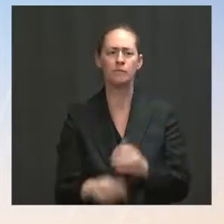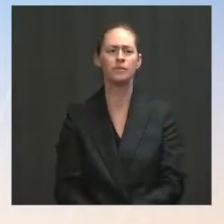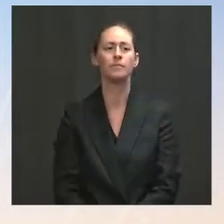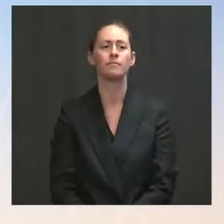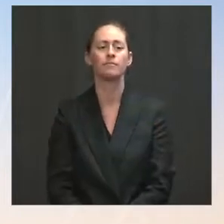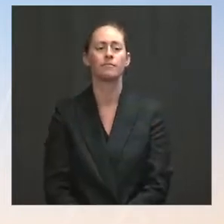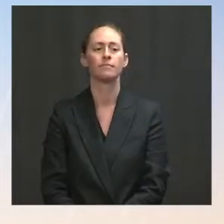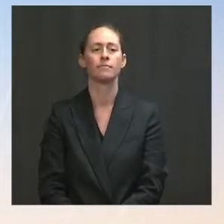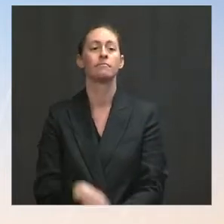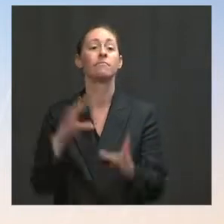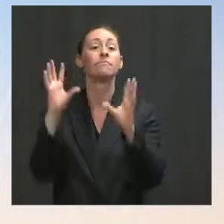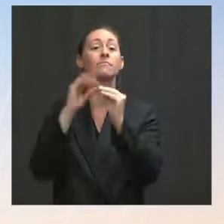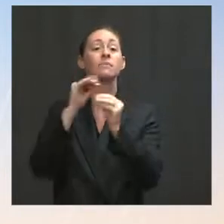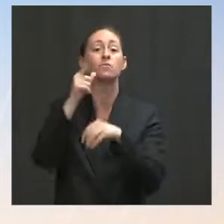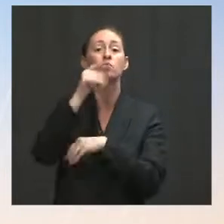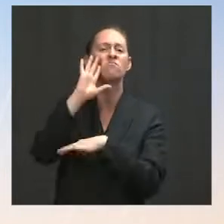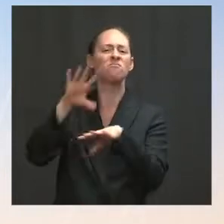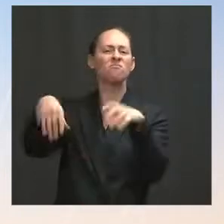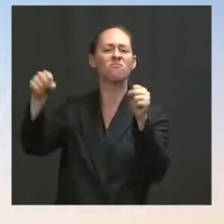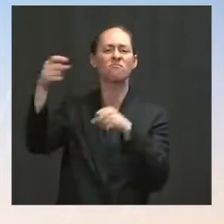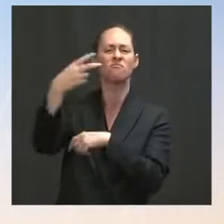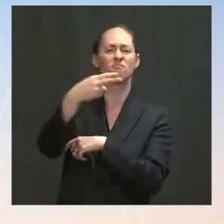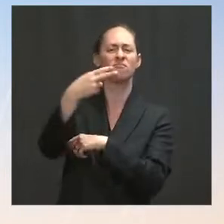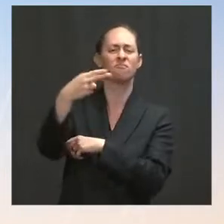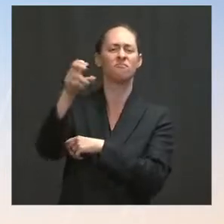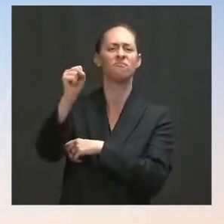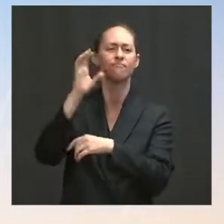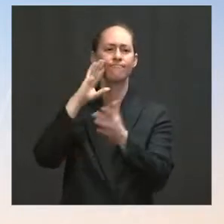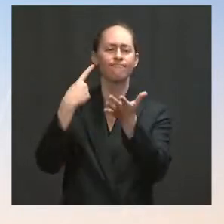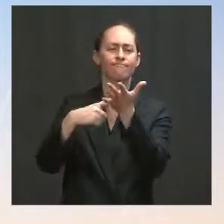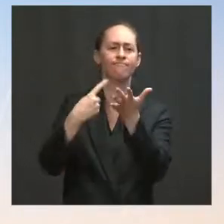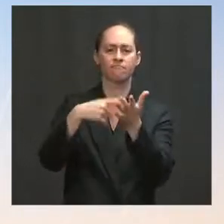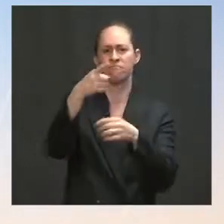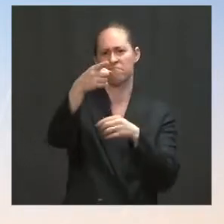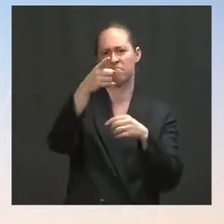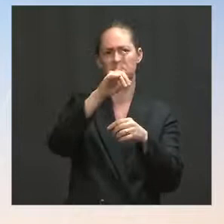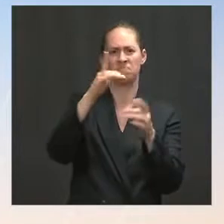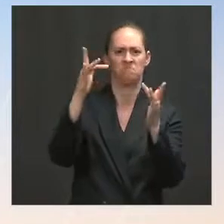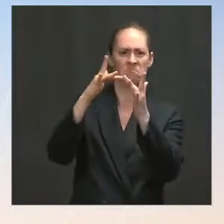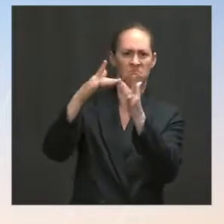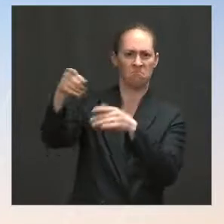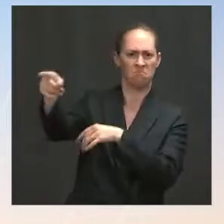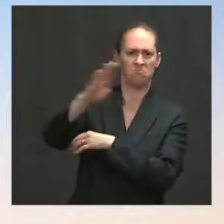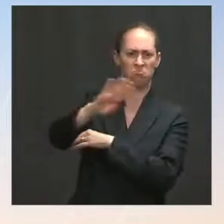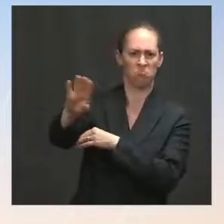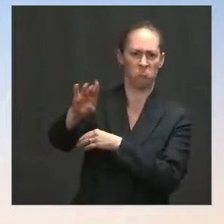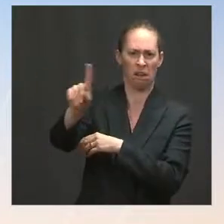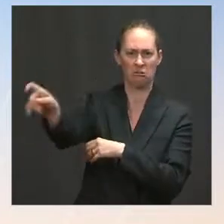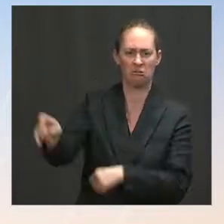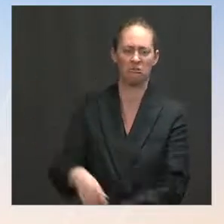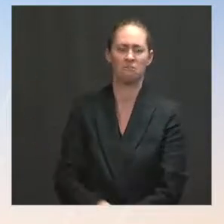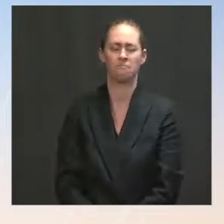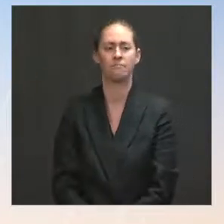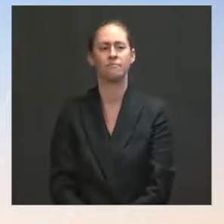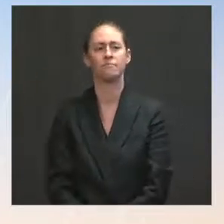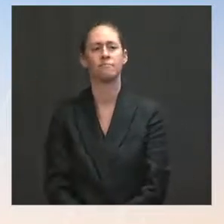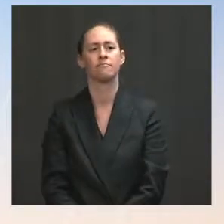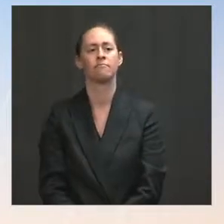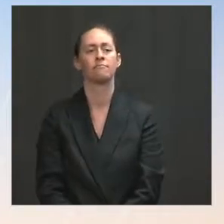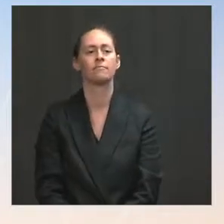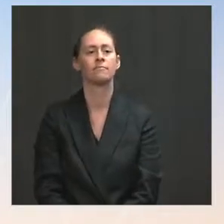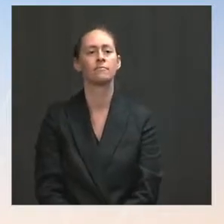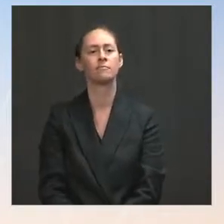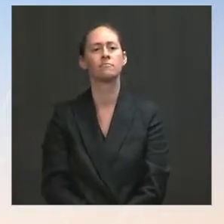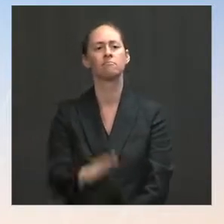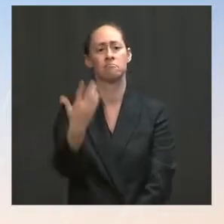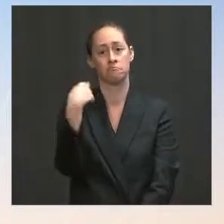is overseeing, and certainly I would refer you to them for a specific readout of the meeting. But I would say that we don't see it as a